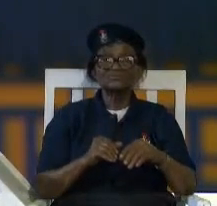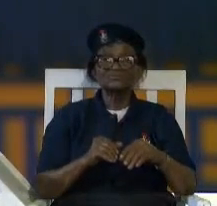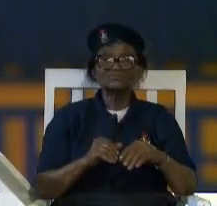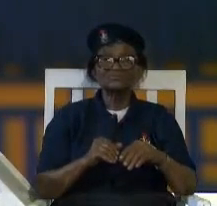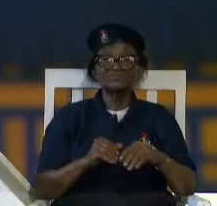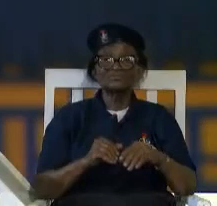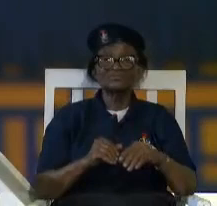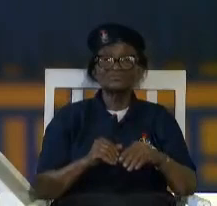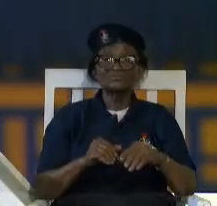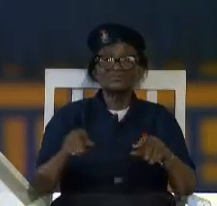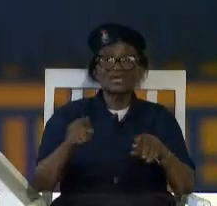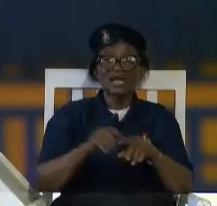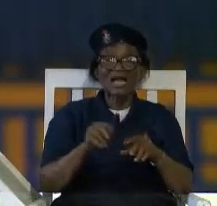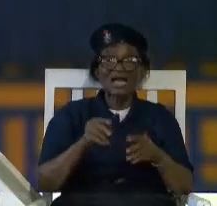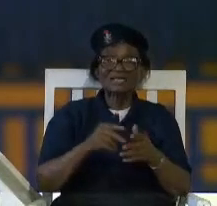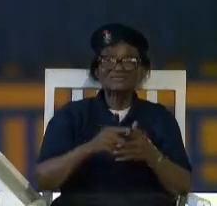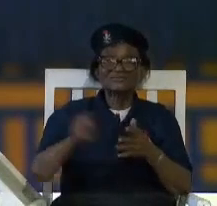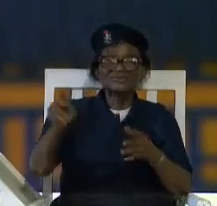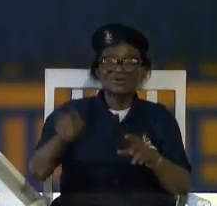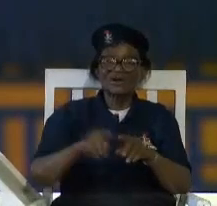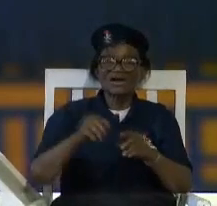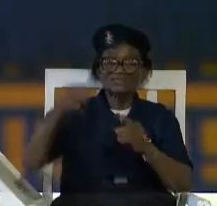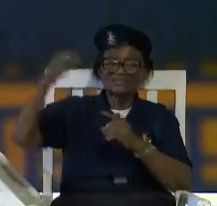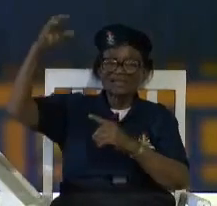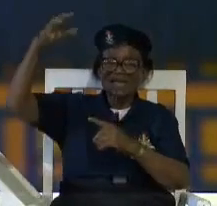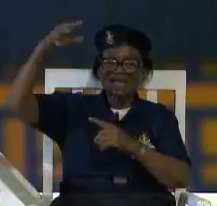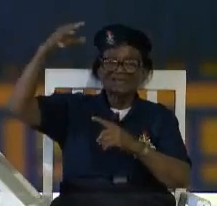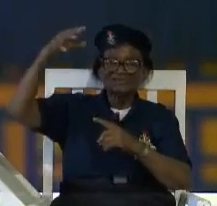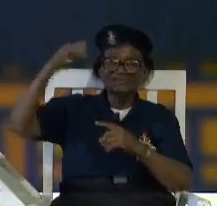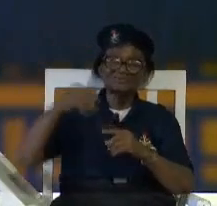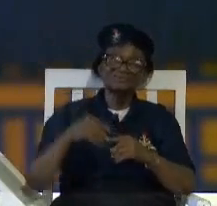as pure as light.